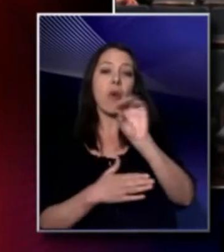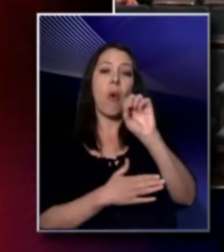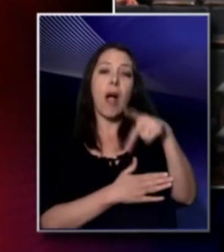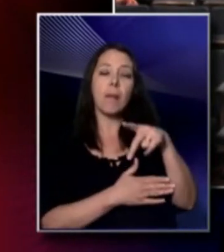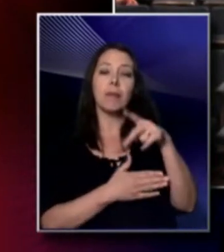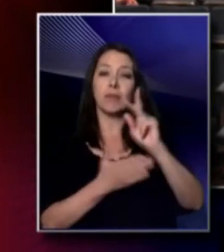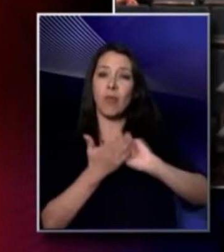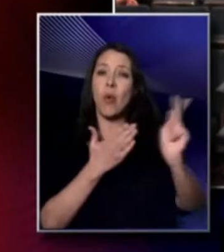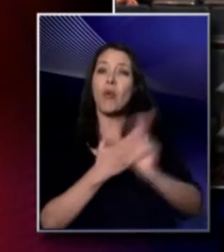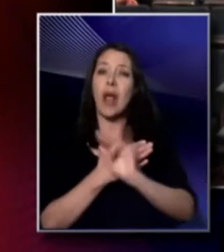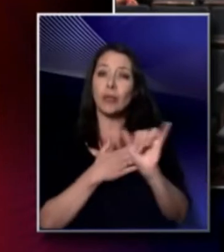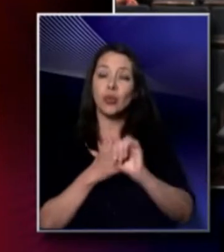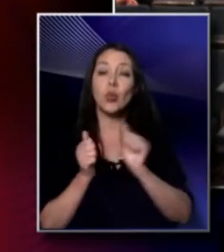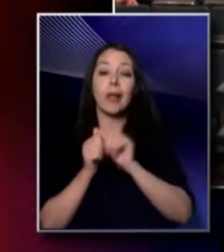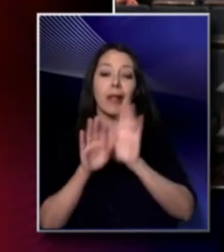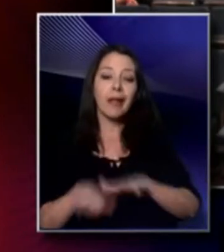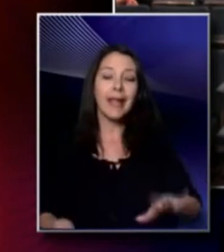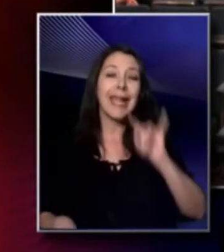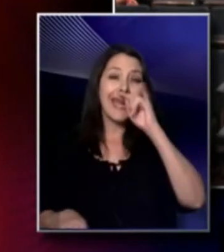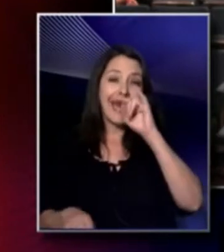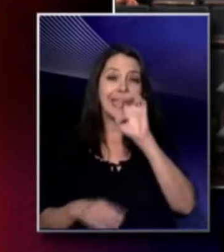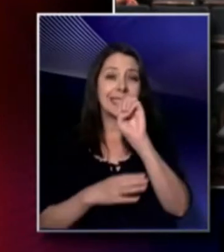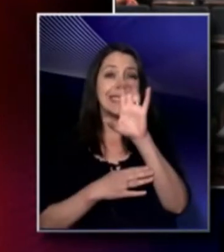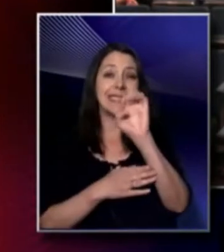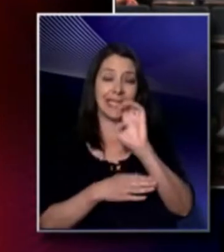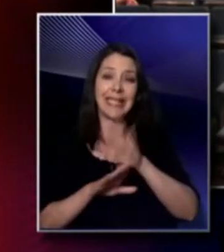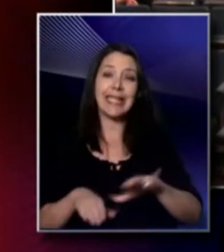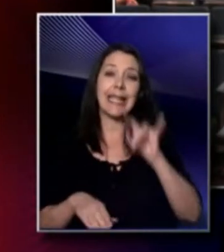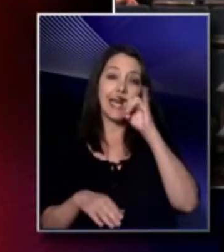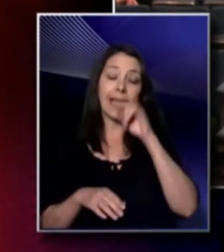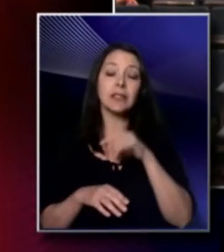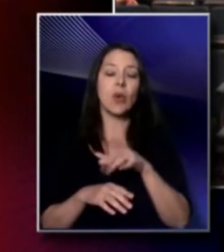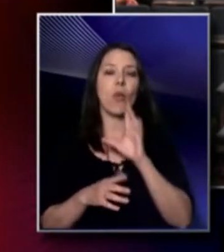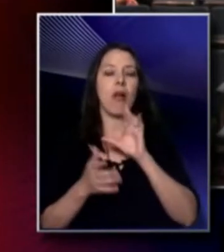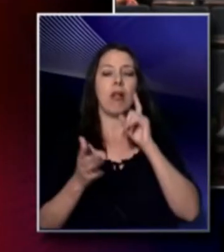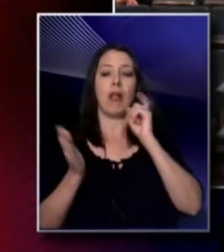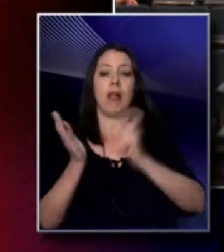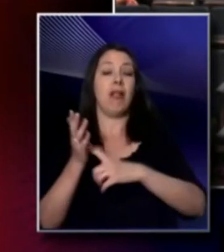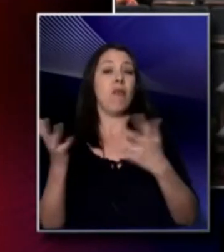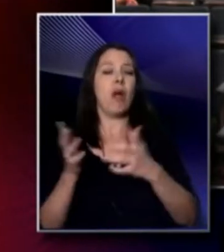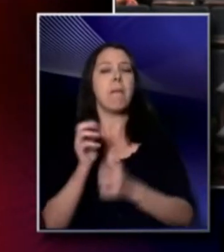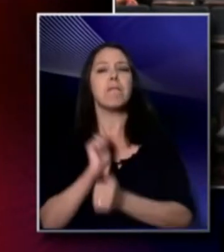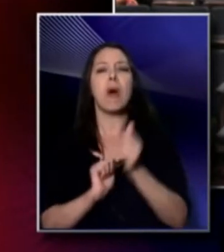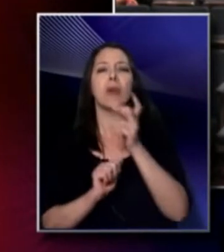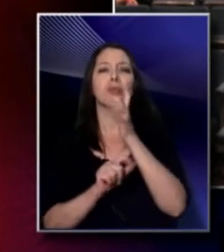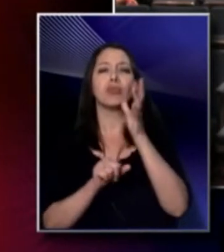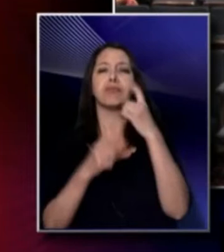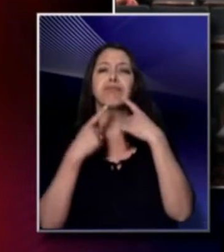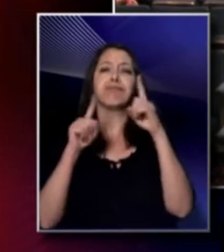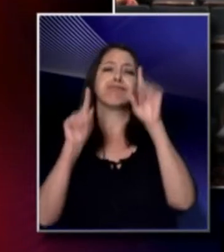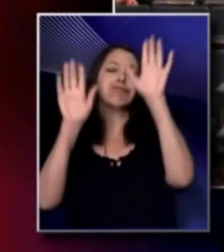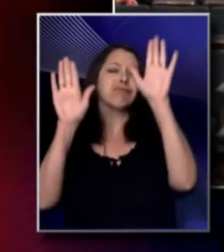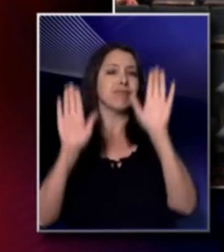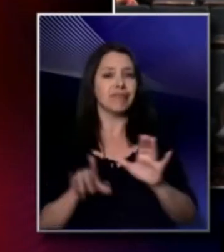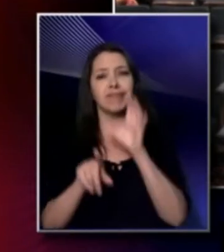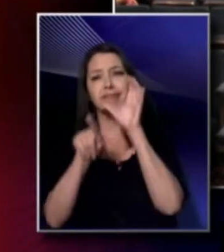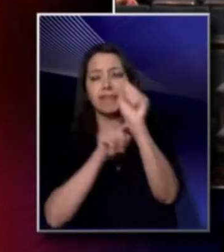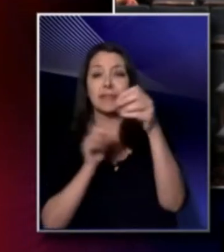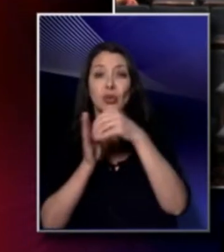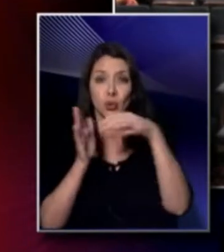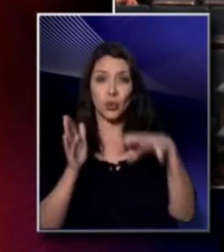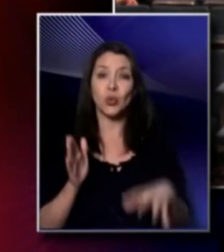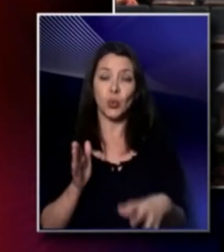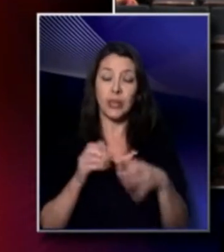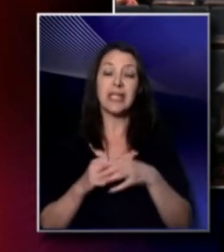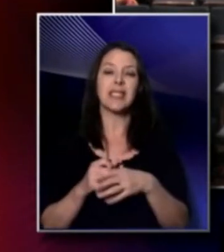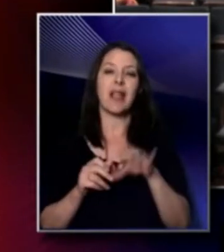program, where we're going to talk about some of our outstanding students who have achieved pretty remarkable things. And so